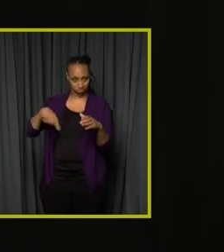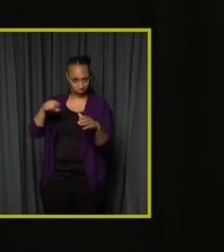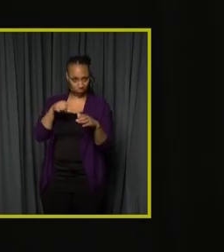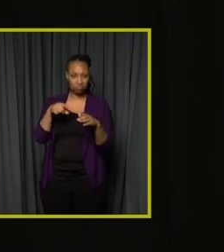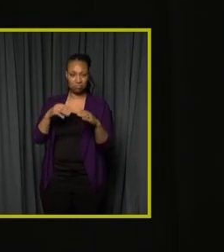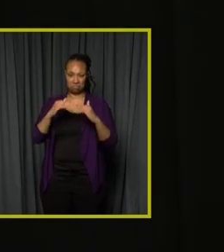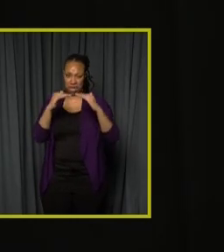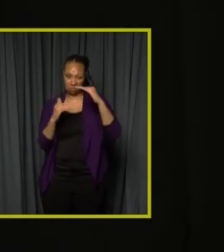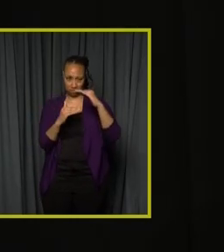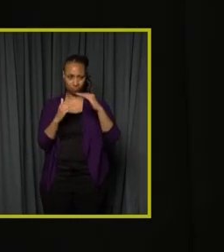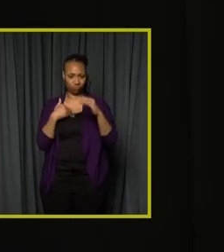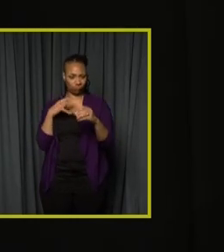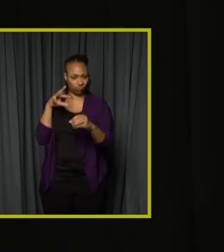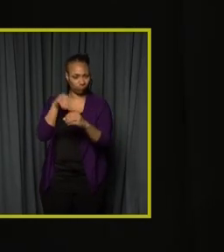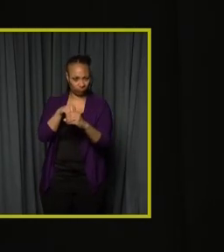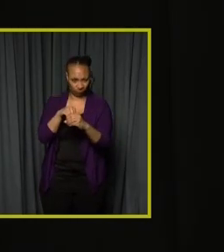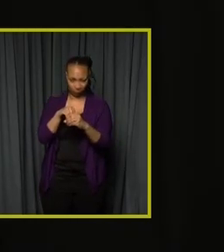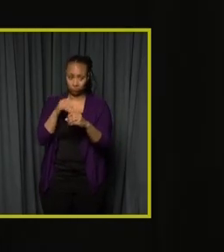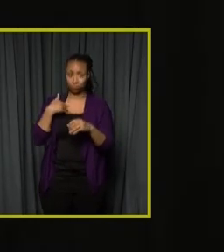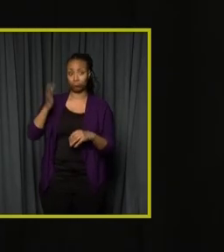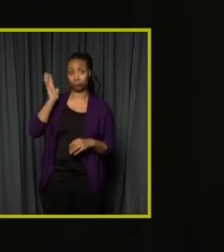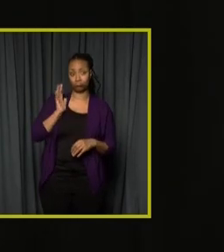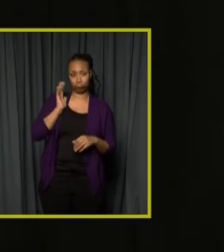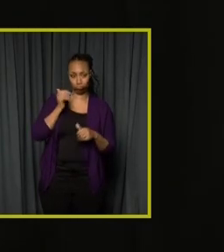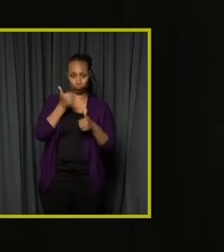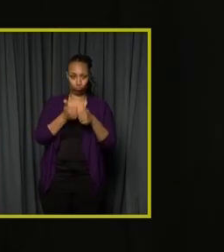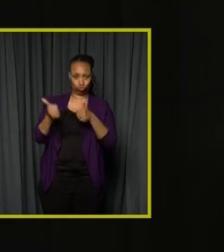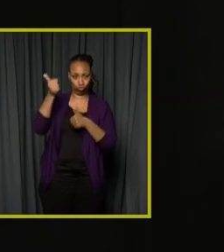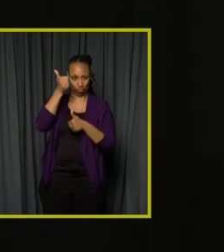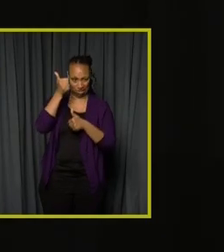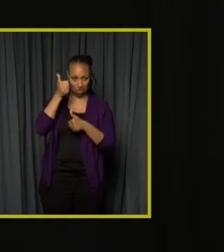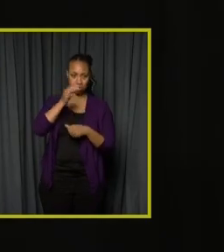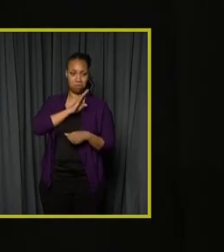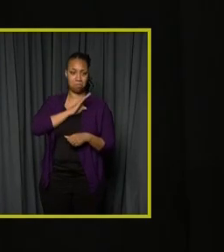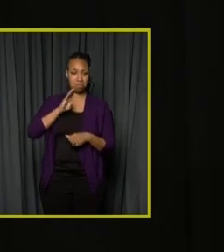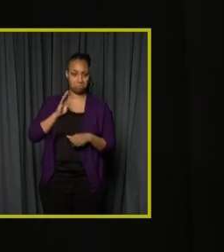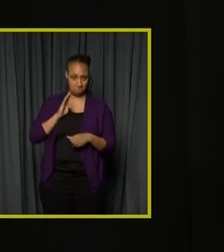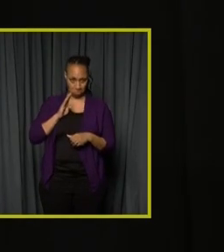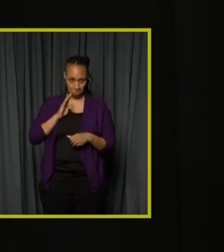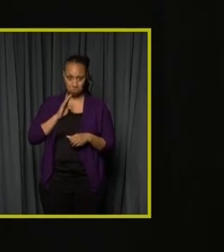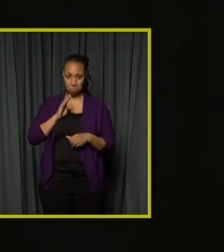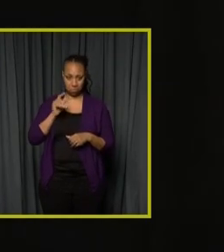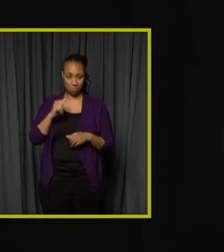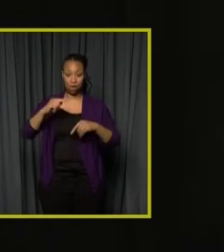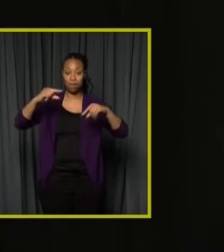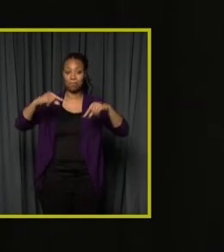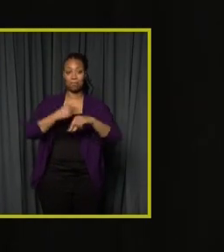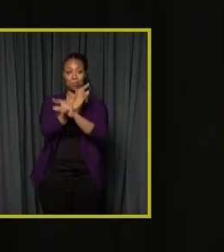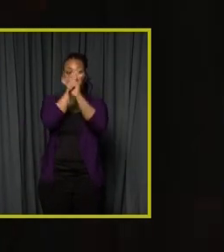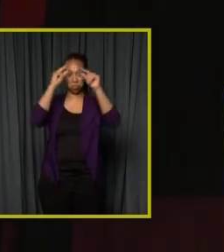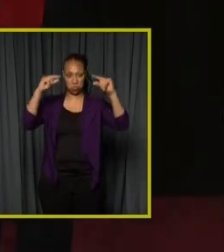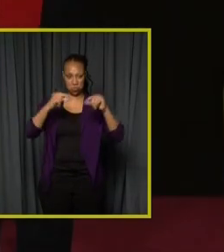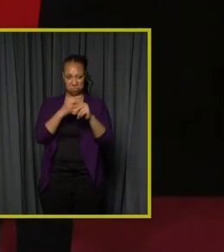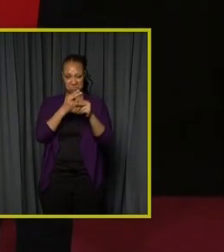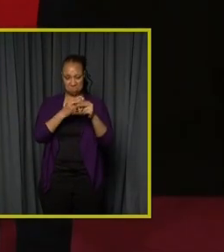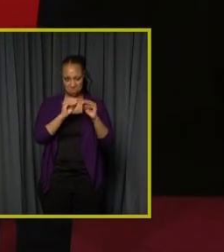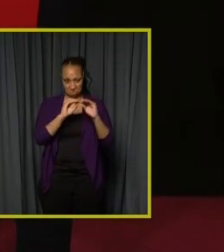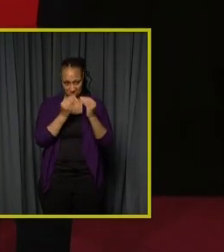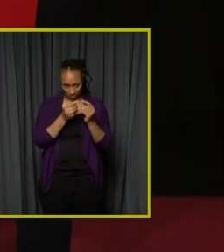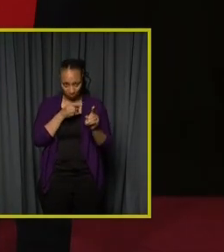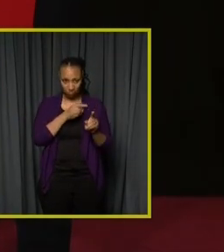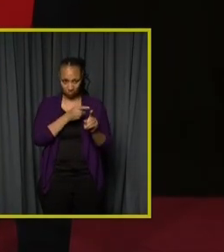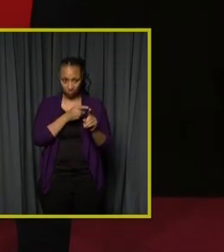the Board of Repairs of the Breach. I am honored this day to stand with the Reverend Alan Jackson